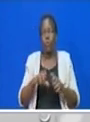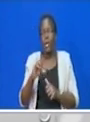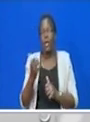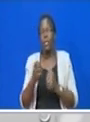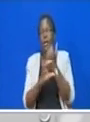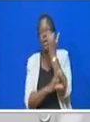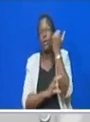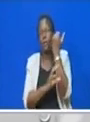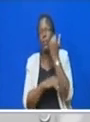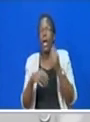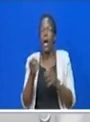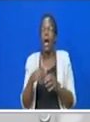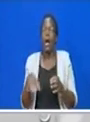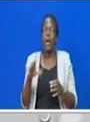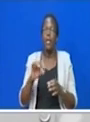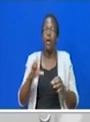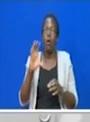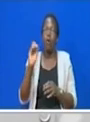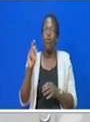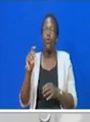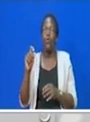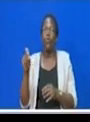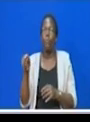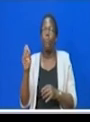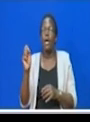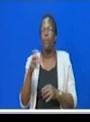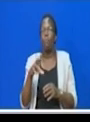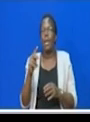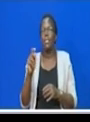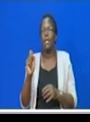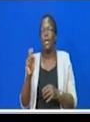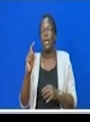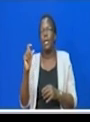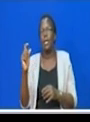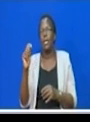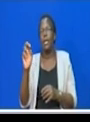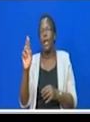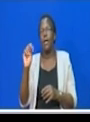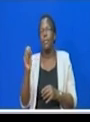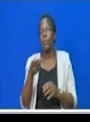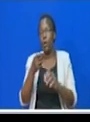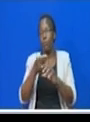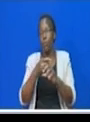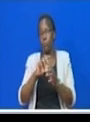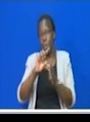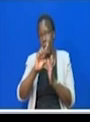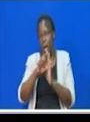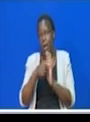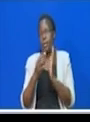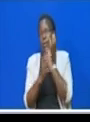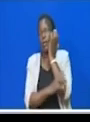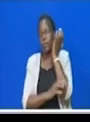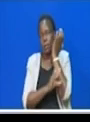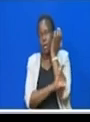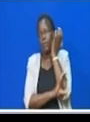and occupied by settlers from that country. So when we talk of colonies in Africa that were